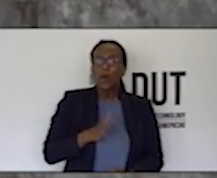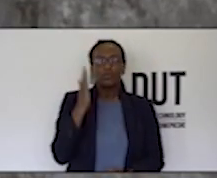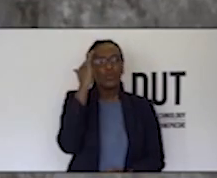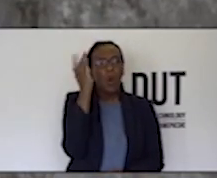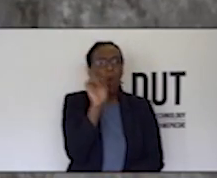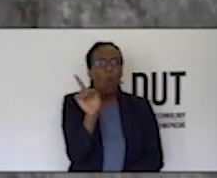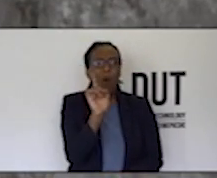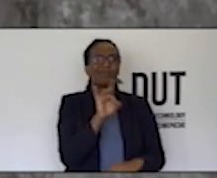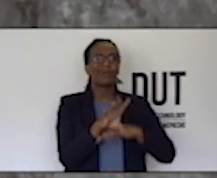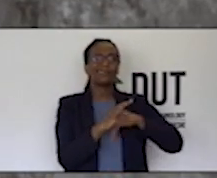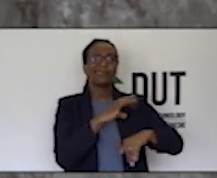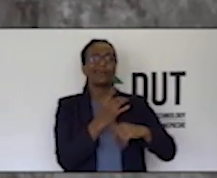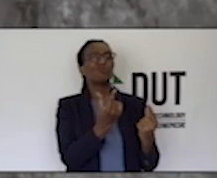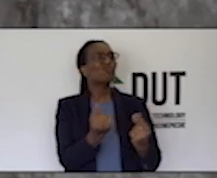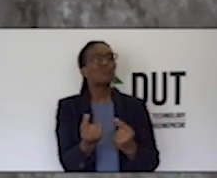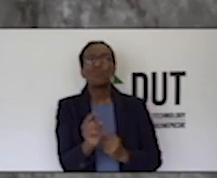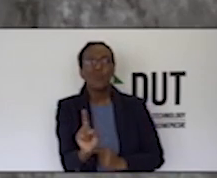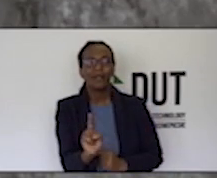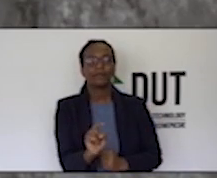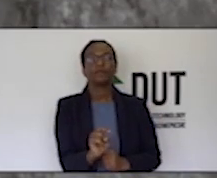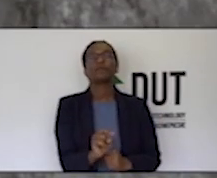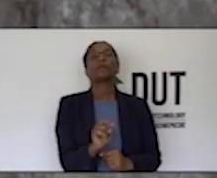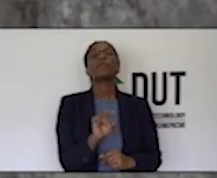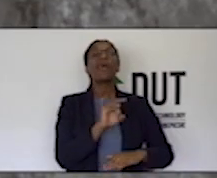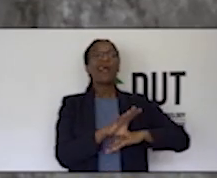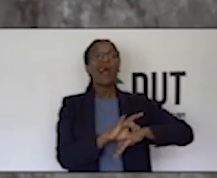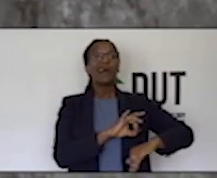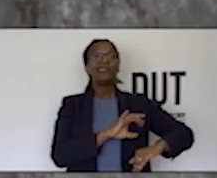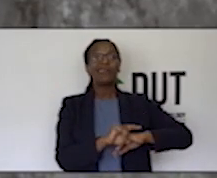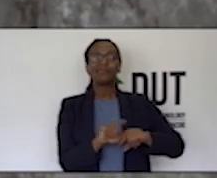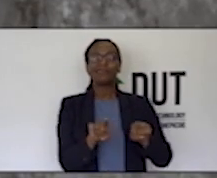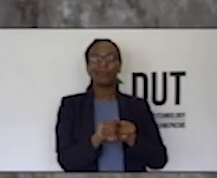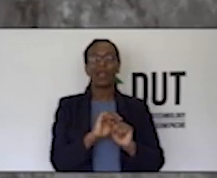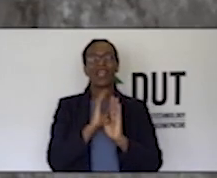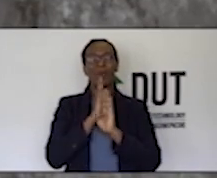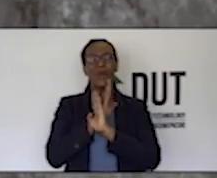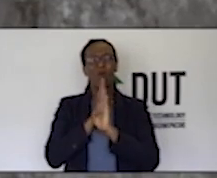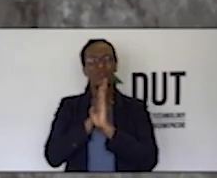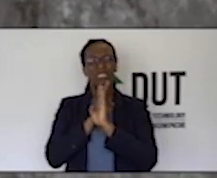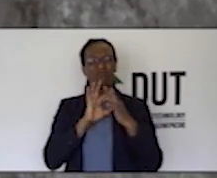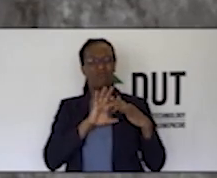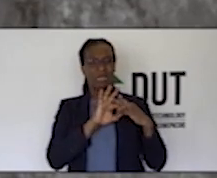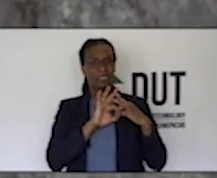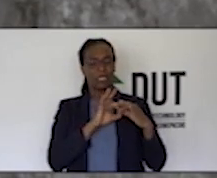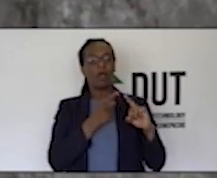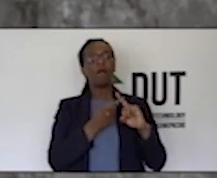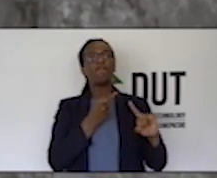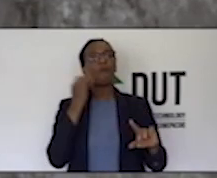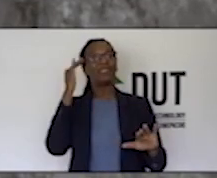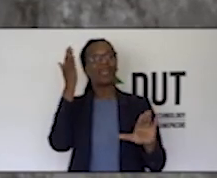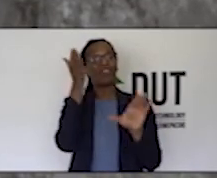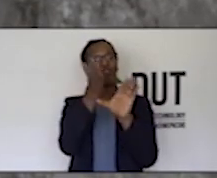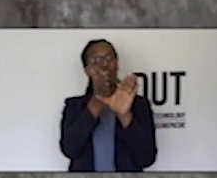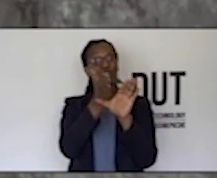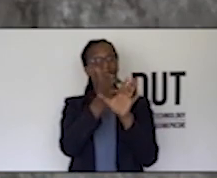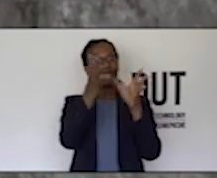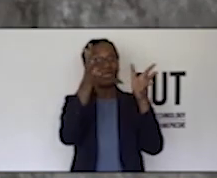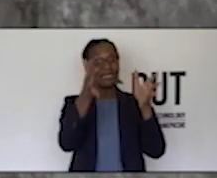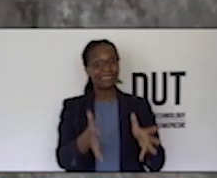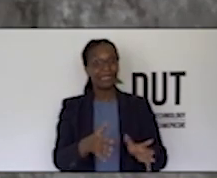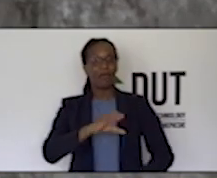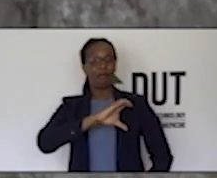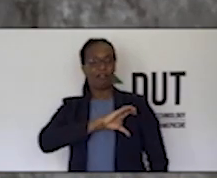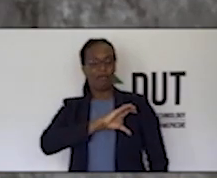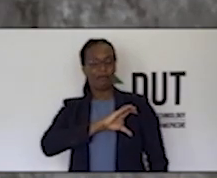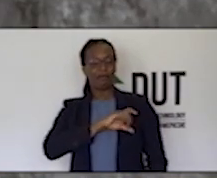counseling? So counseling is a confidential relationship between a psychologist and a client, in this case,